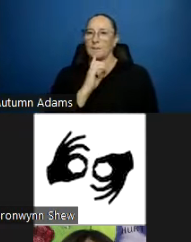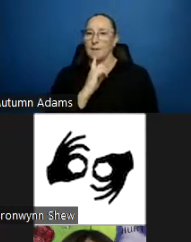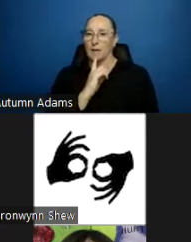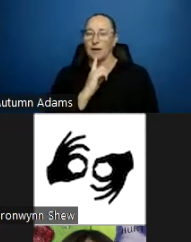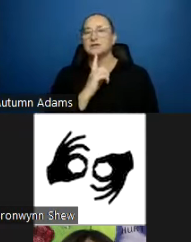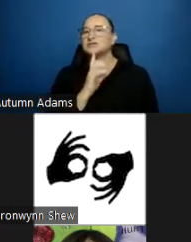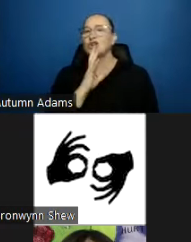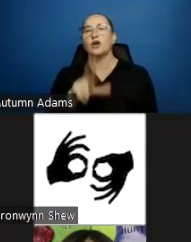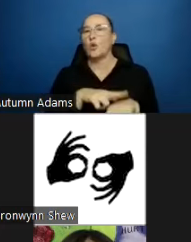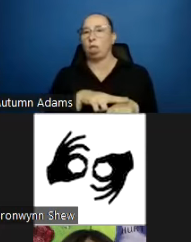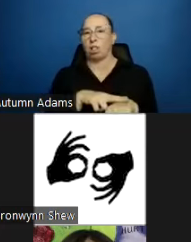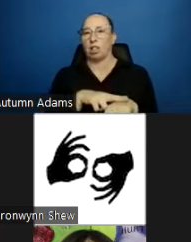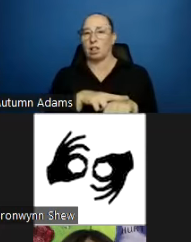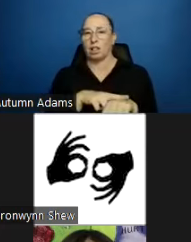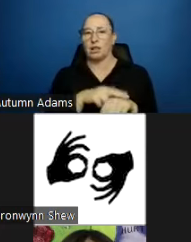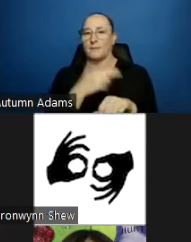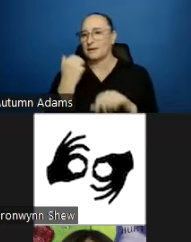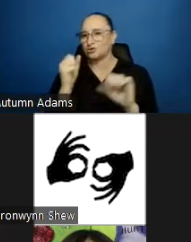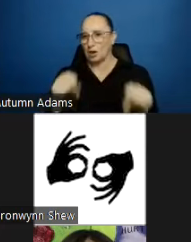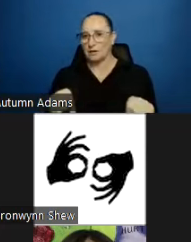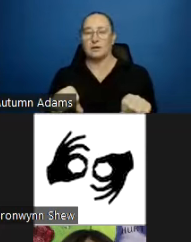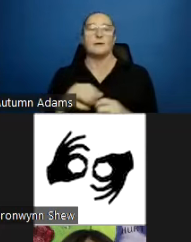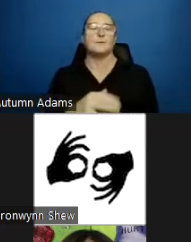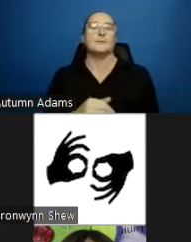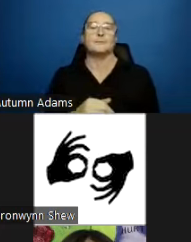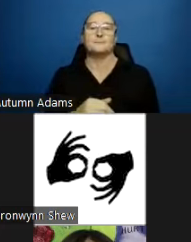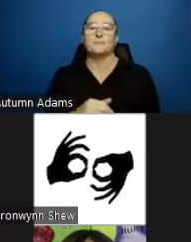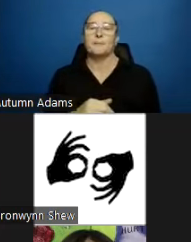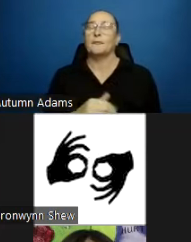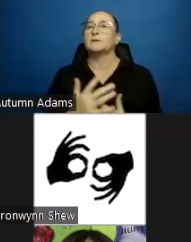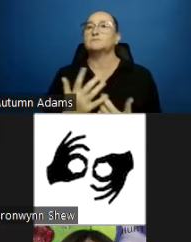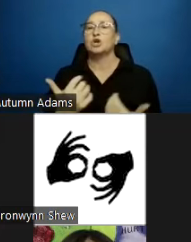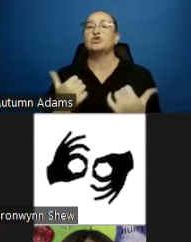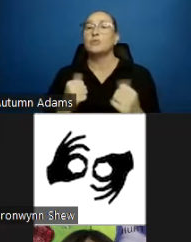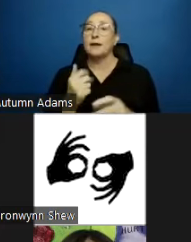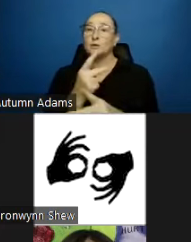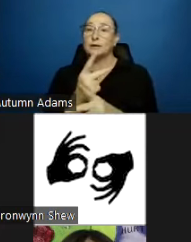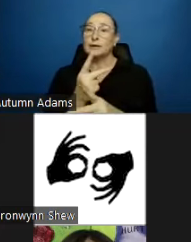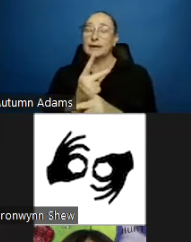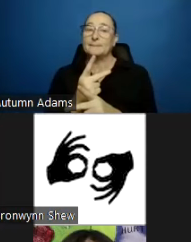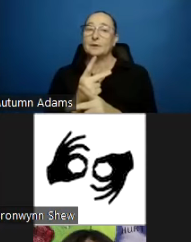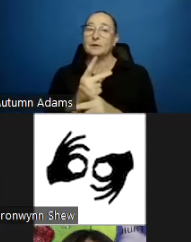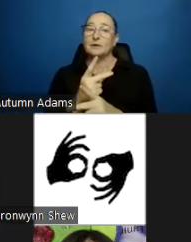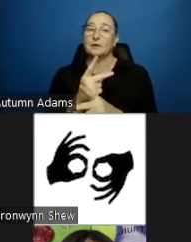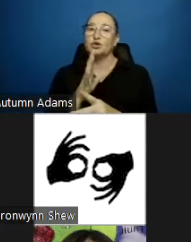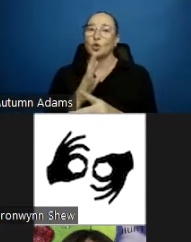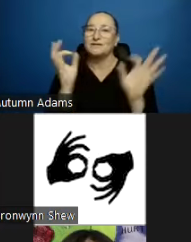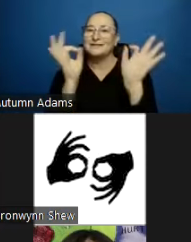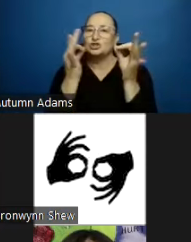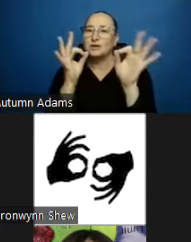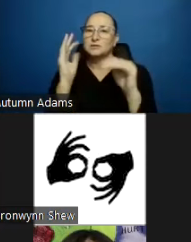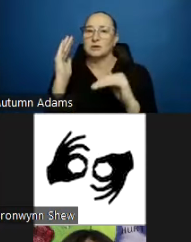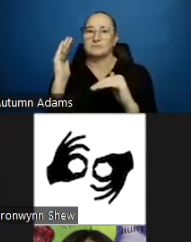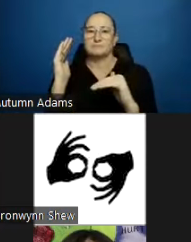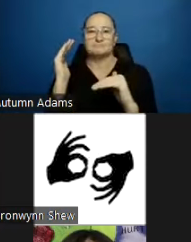normally as best you can. Just try to keep your distractions to a minimum.